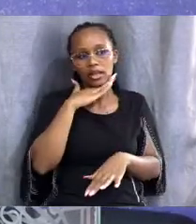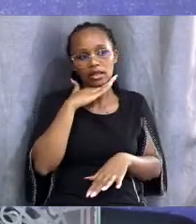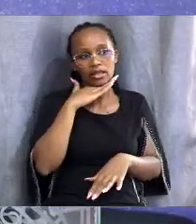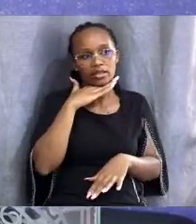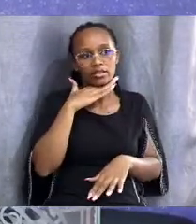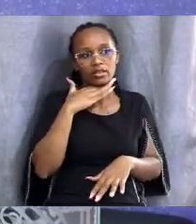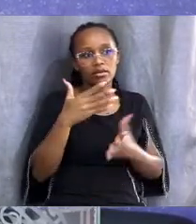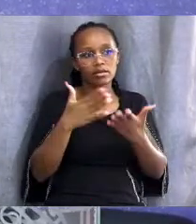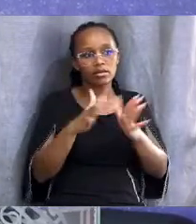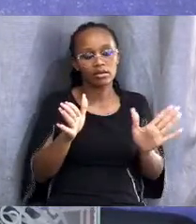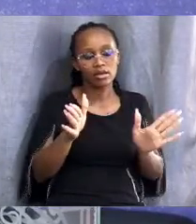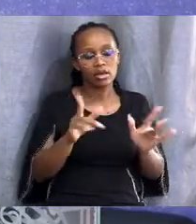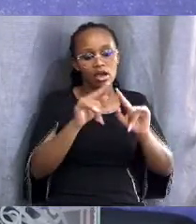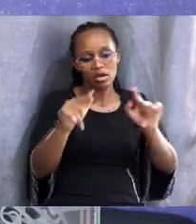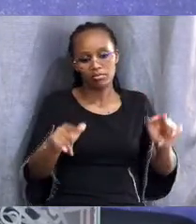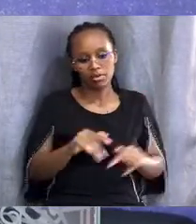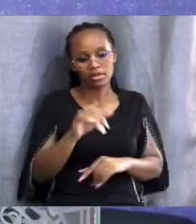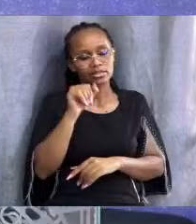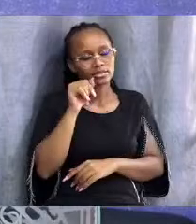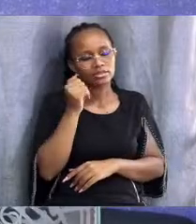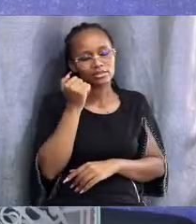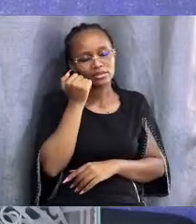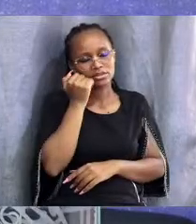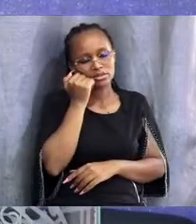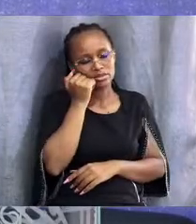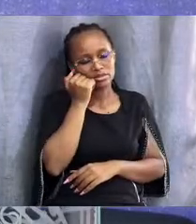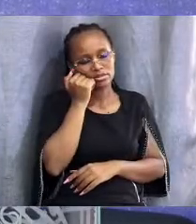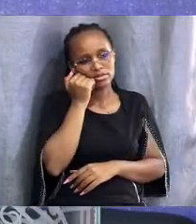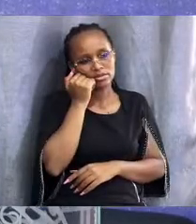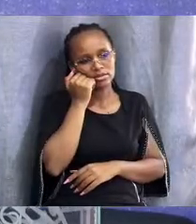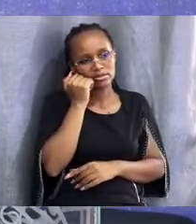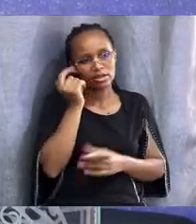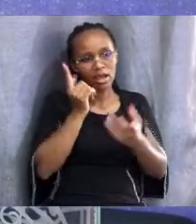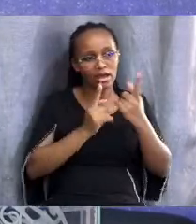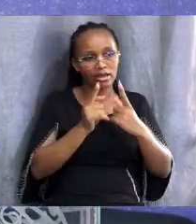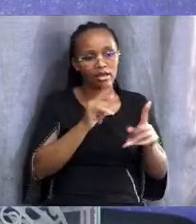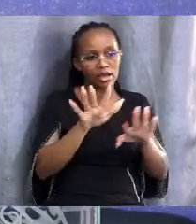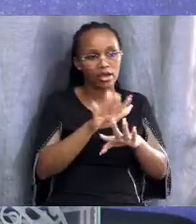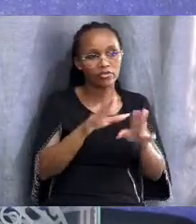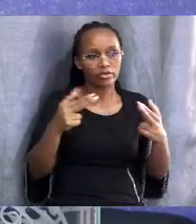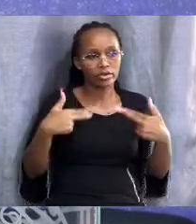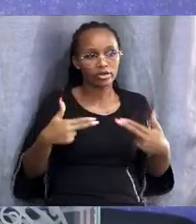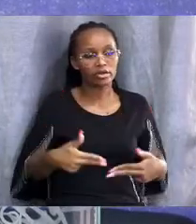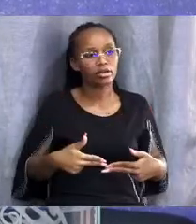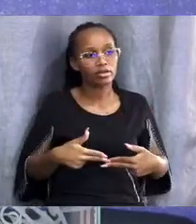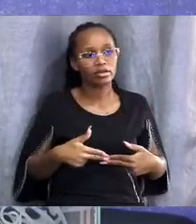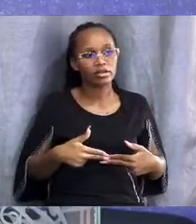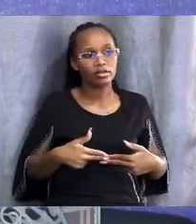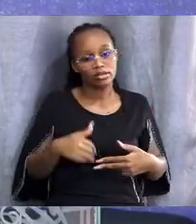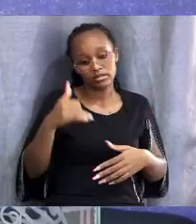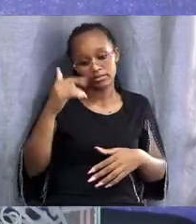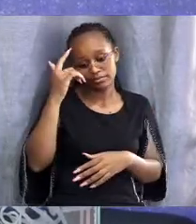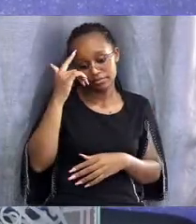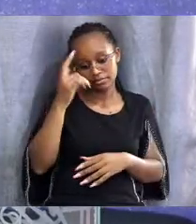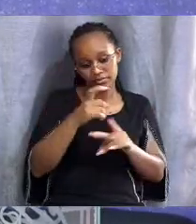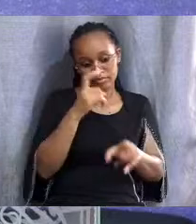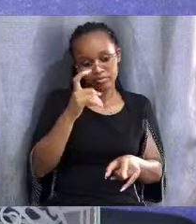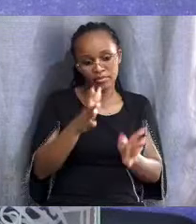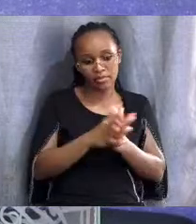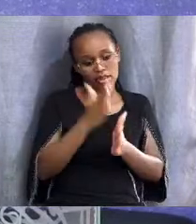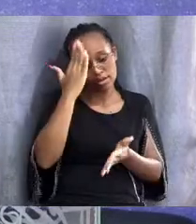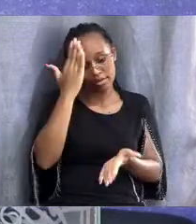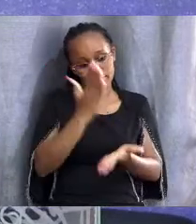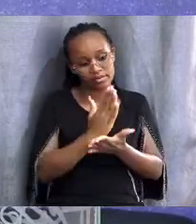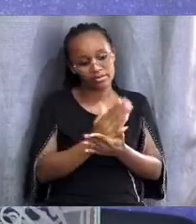open a box of sorrow, mourning, and grieving, which every humanity tries to run away from.